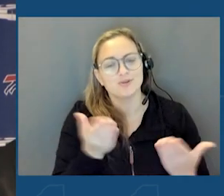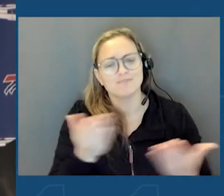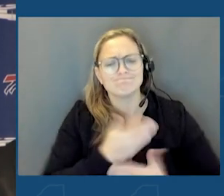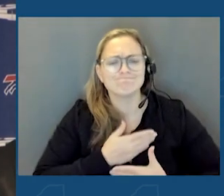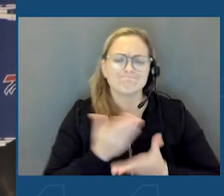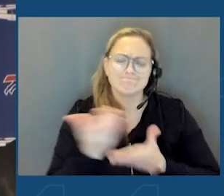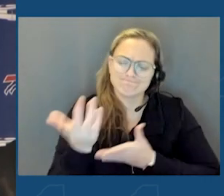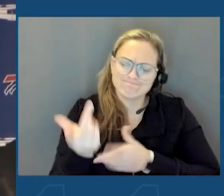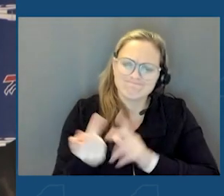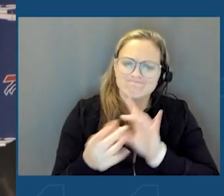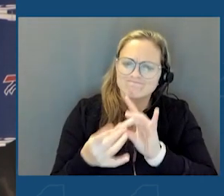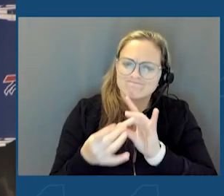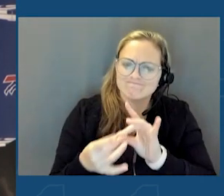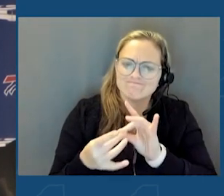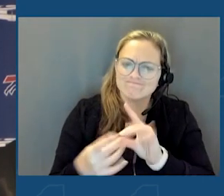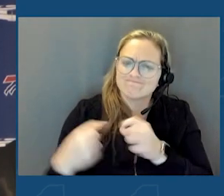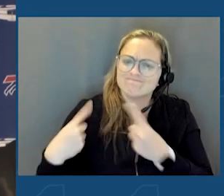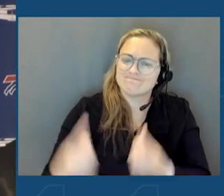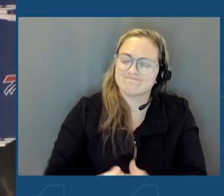years very much.